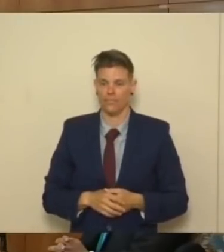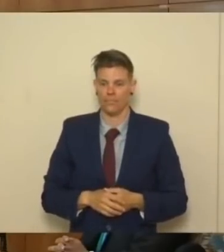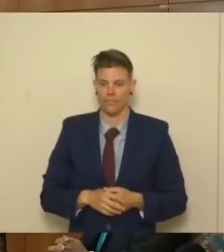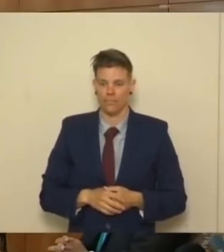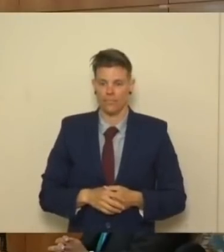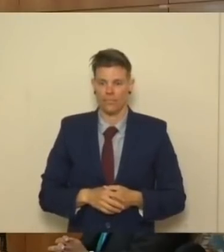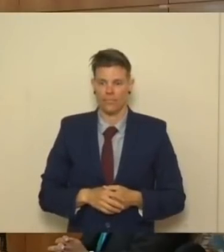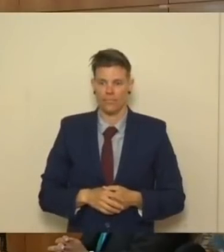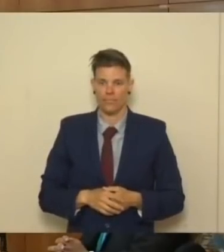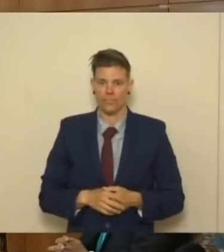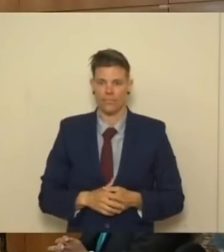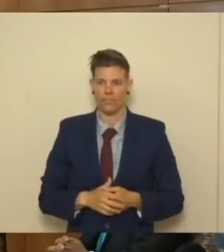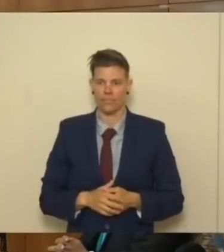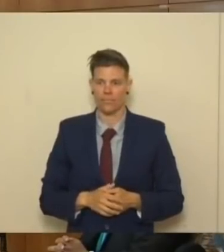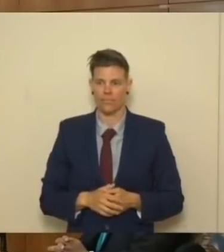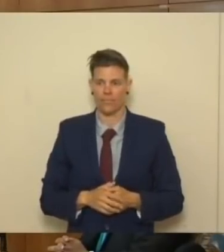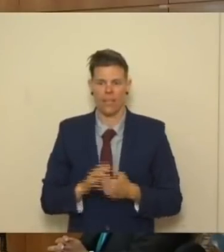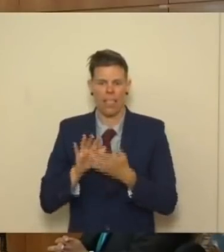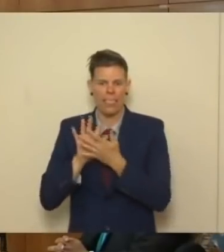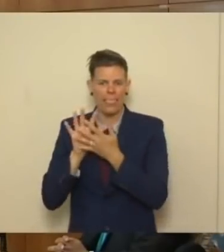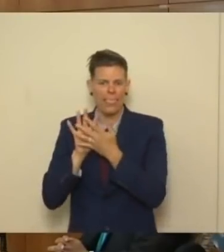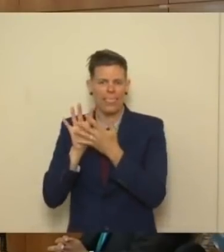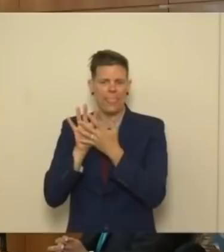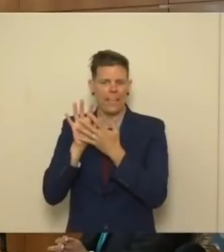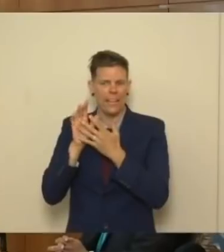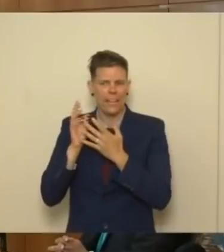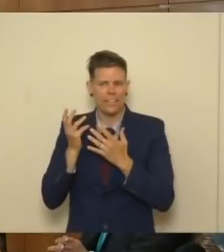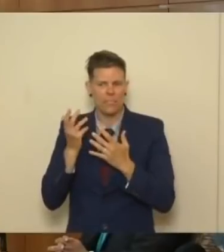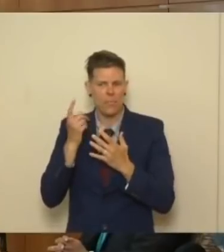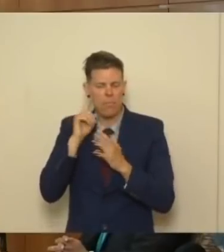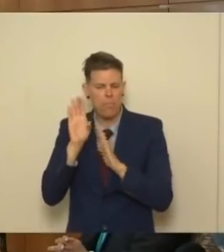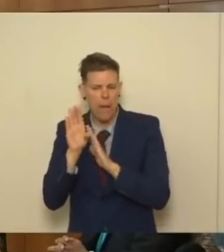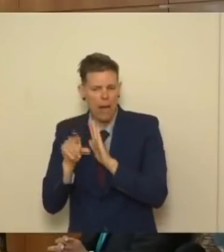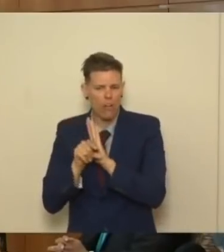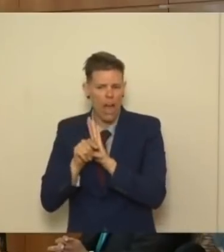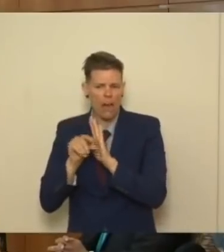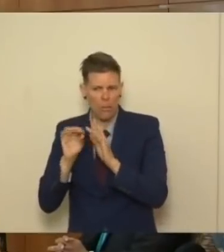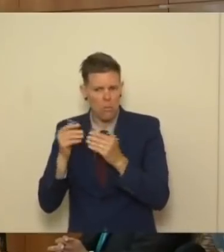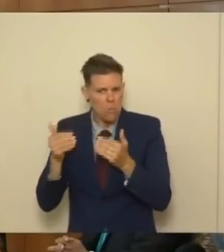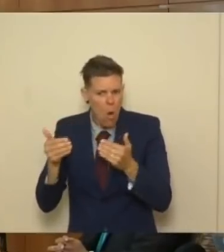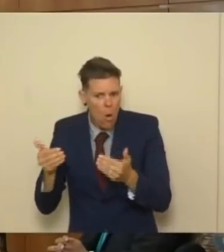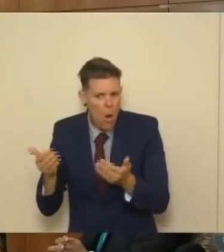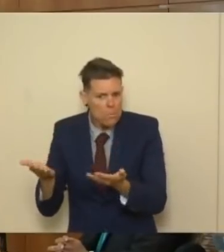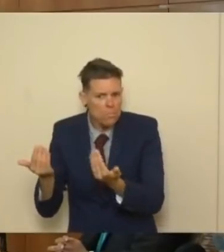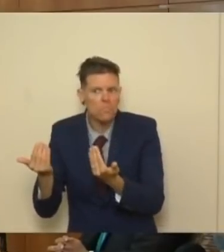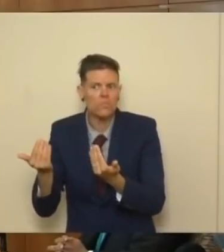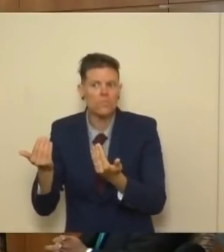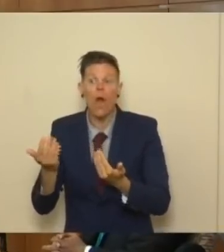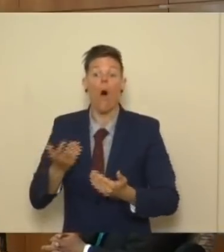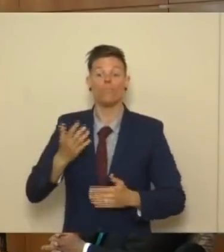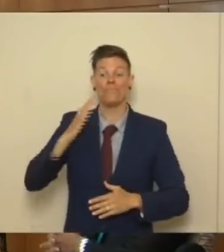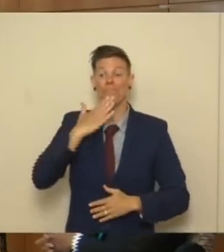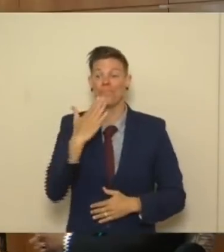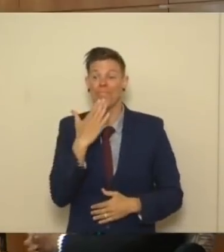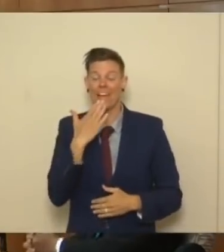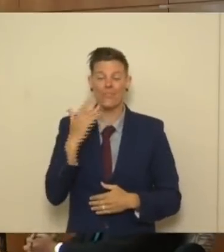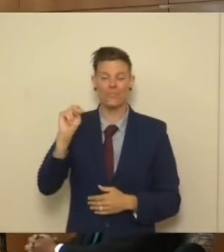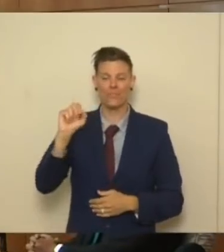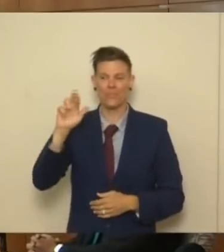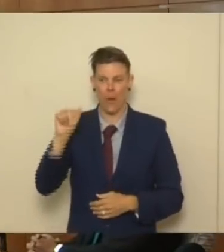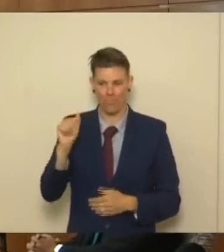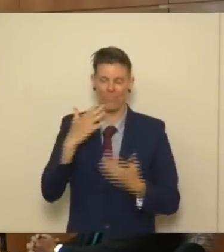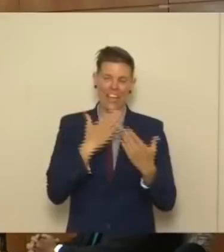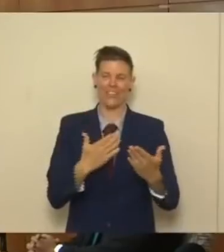Sorry, who? State government. Sorry, Julia, you go right ahead. Oh, thanks, Nora. Thank you very much. I have a